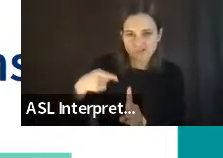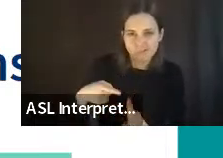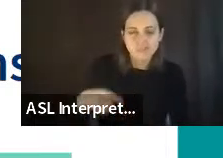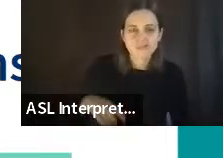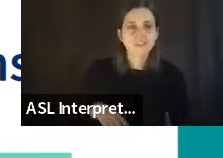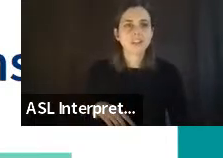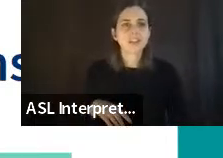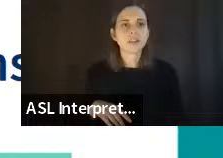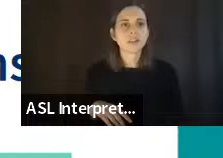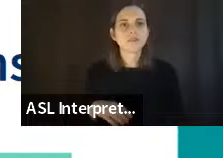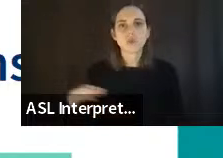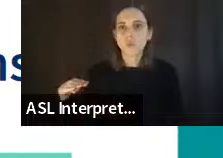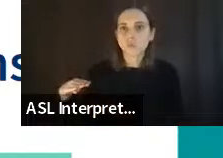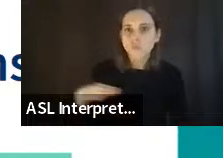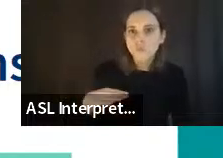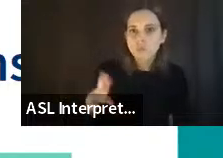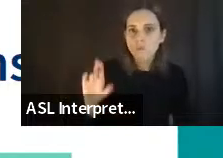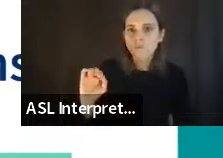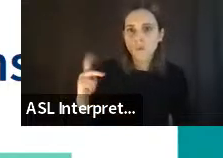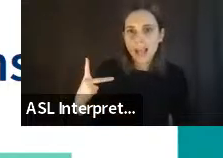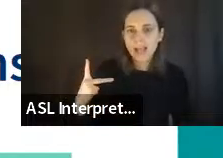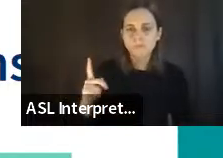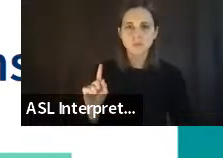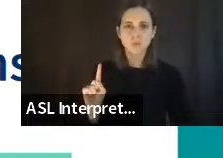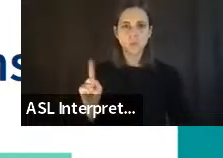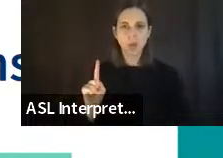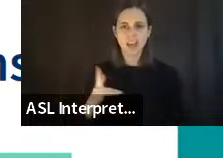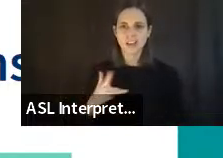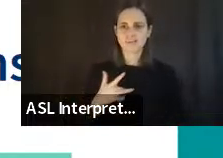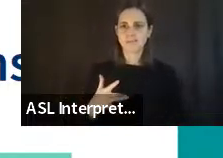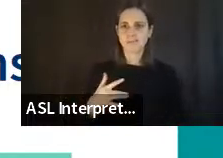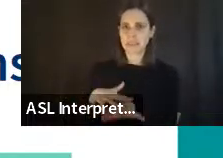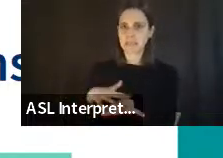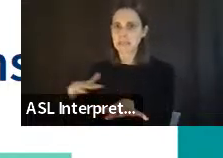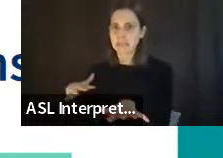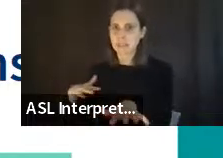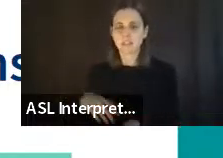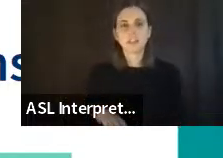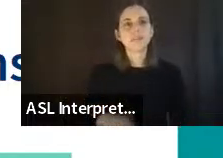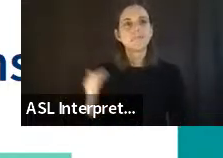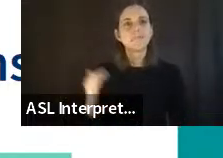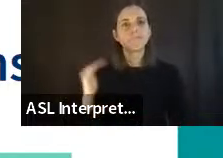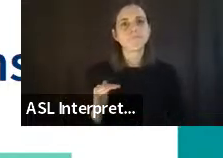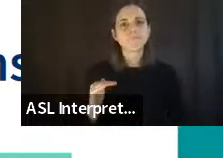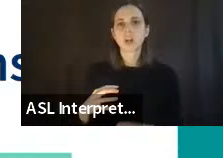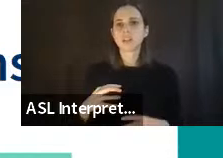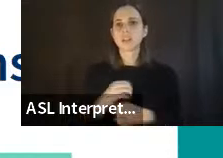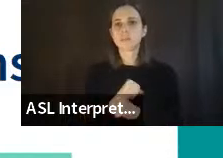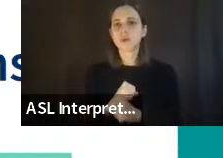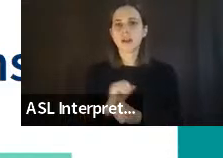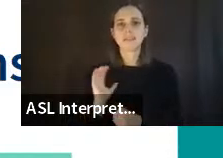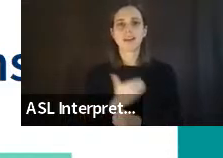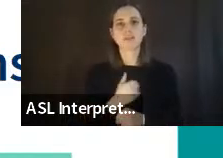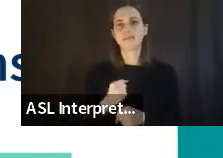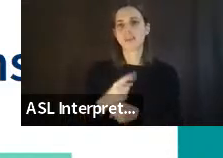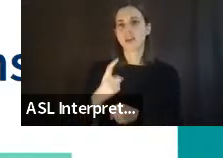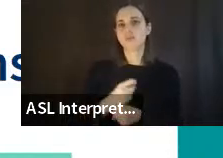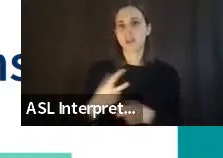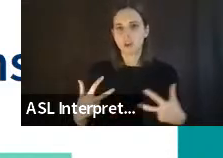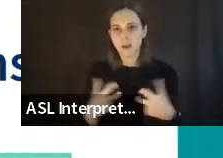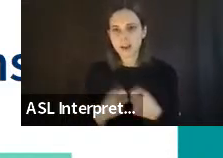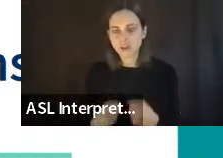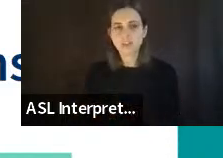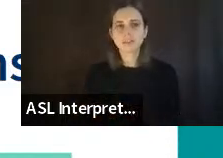by congestion and identify those locations. Get into kind of summarizing annual crashes, volumes on